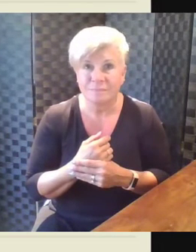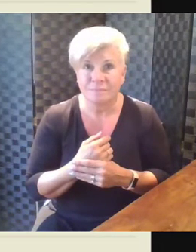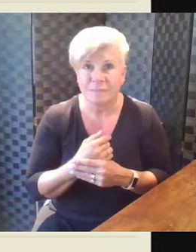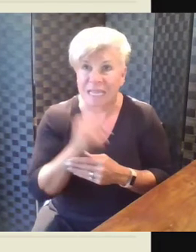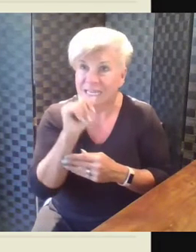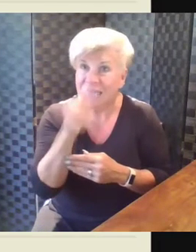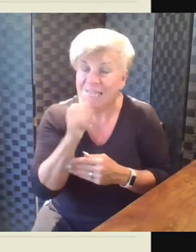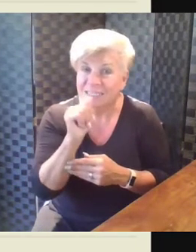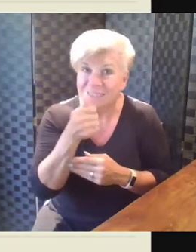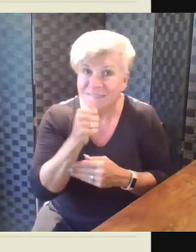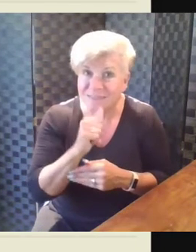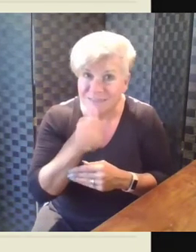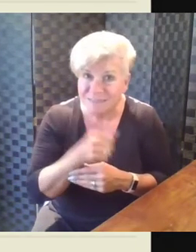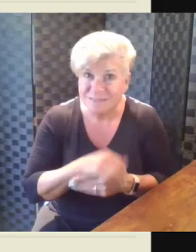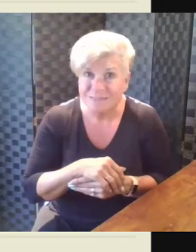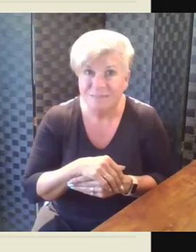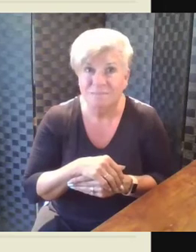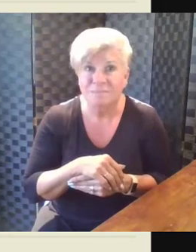nuts.